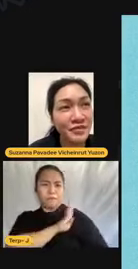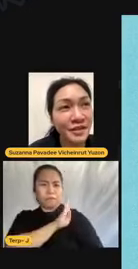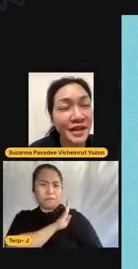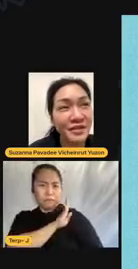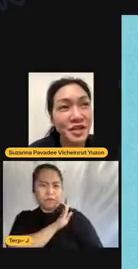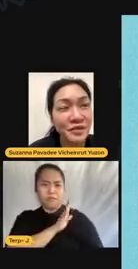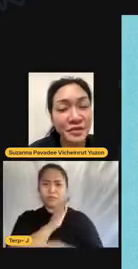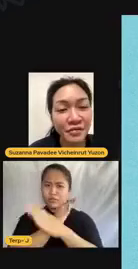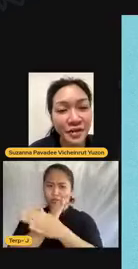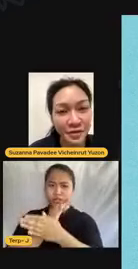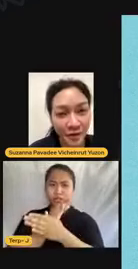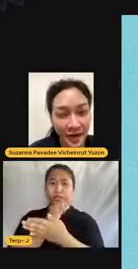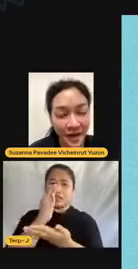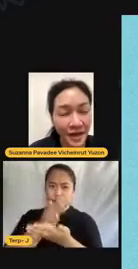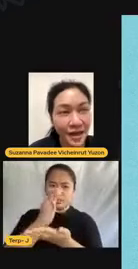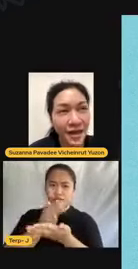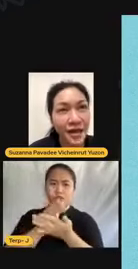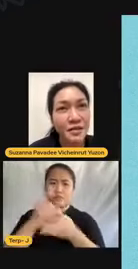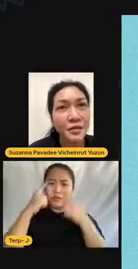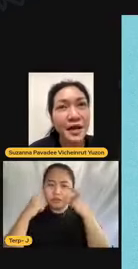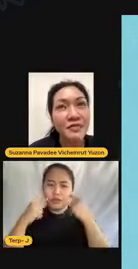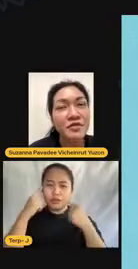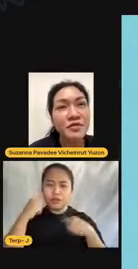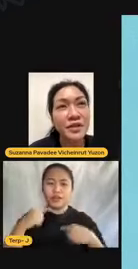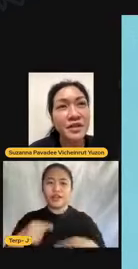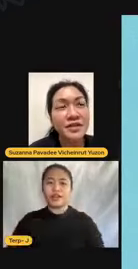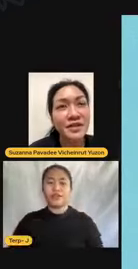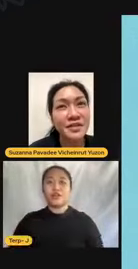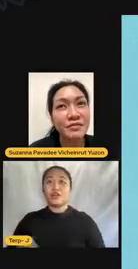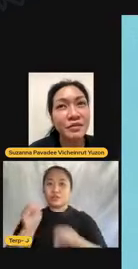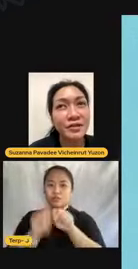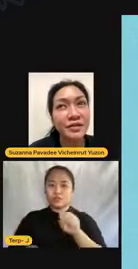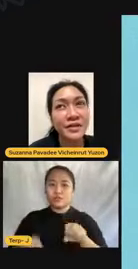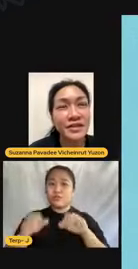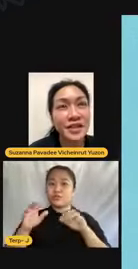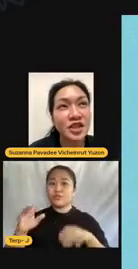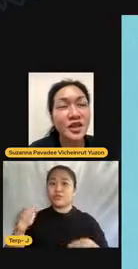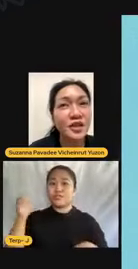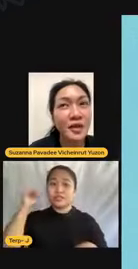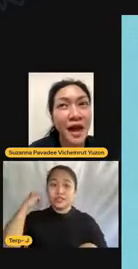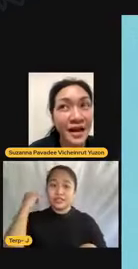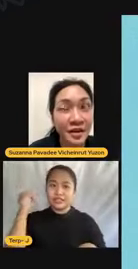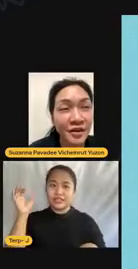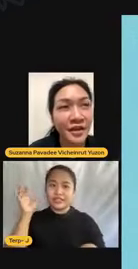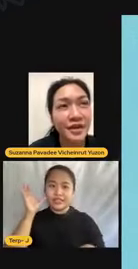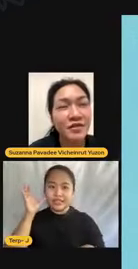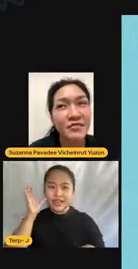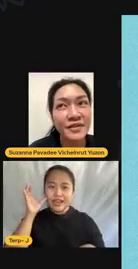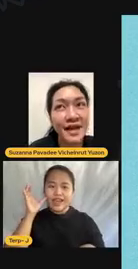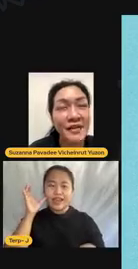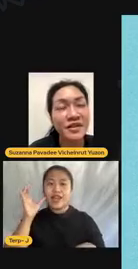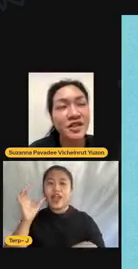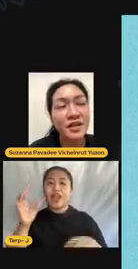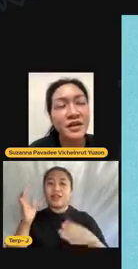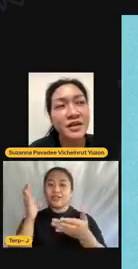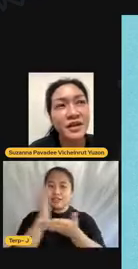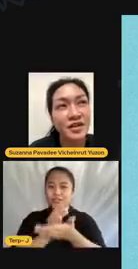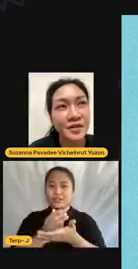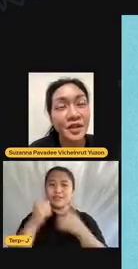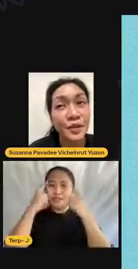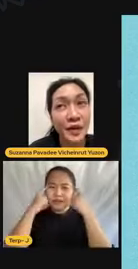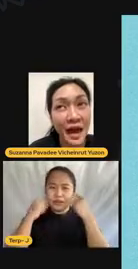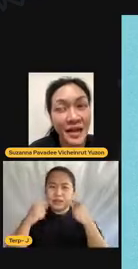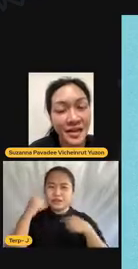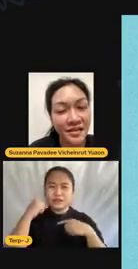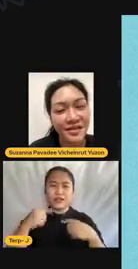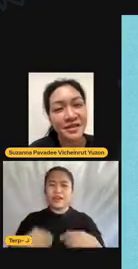even when she fell down, she was afraid to cry. And so we have to to teach her, and she would hide her, like, if she fell down and she got an